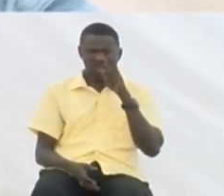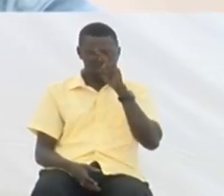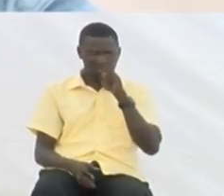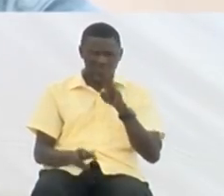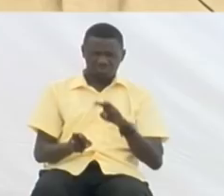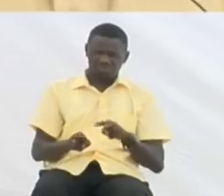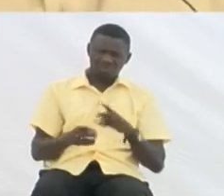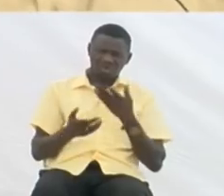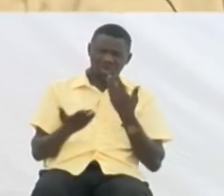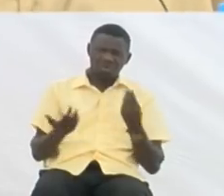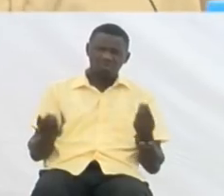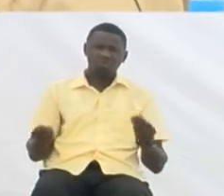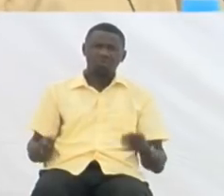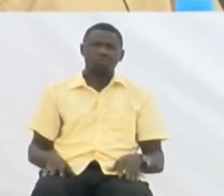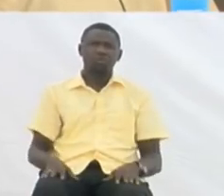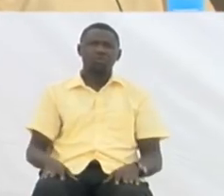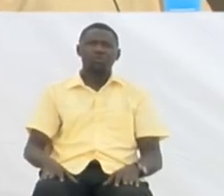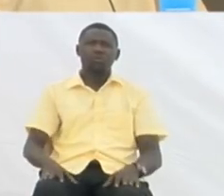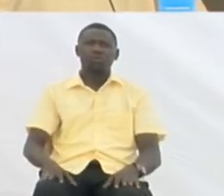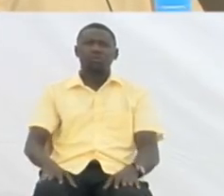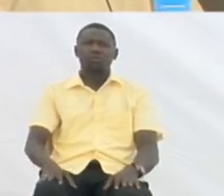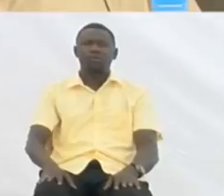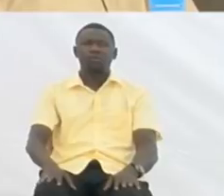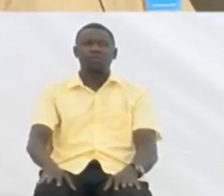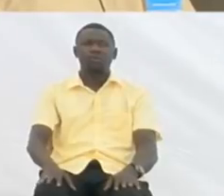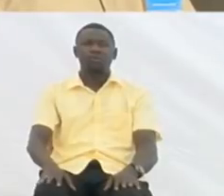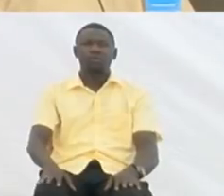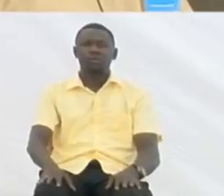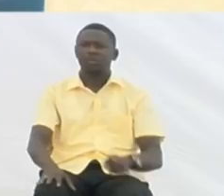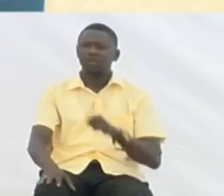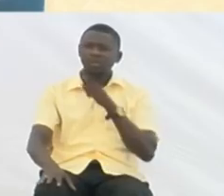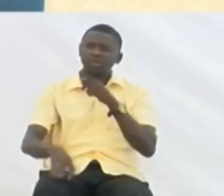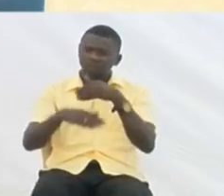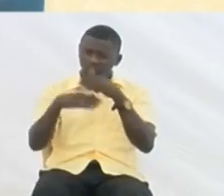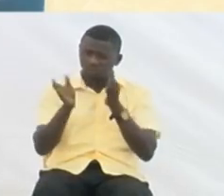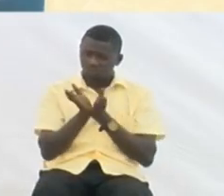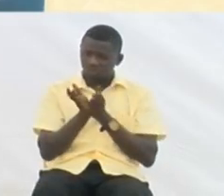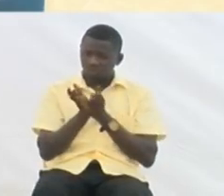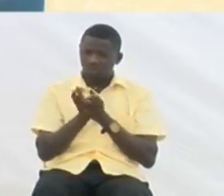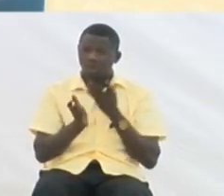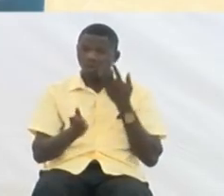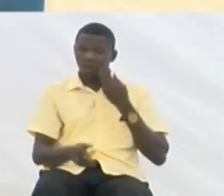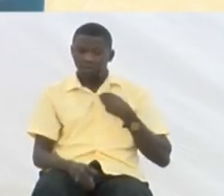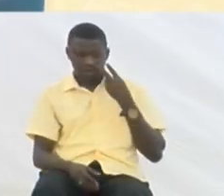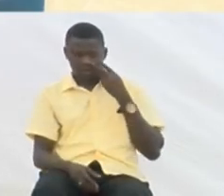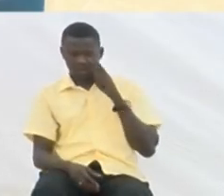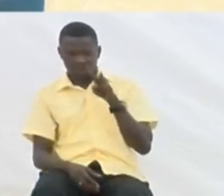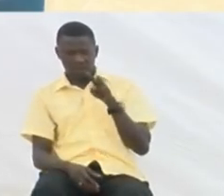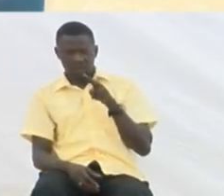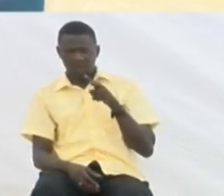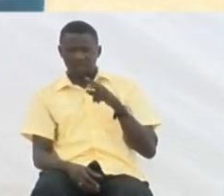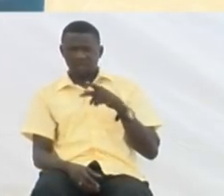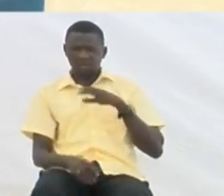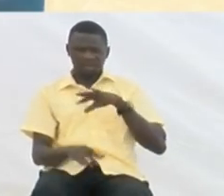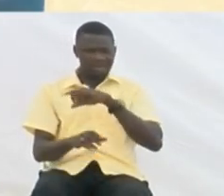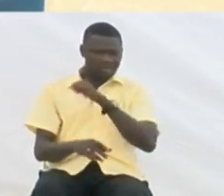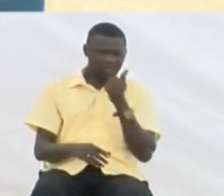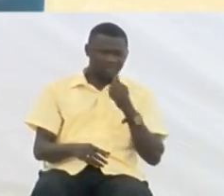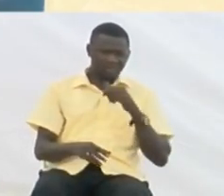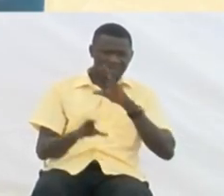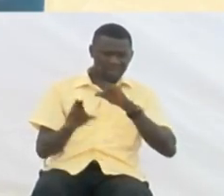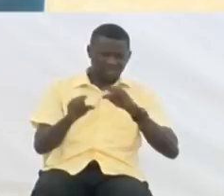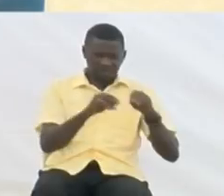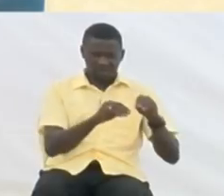nyadile kete nyadile nyinka fo mol ha kabiringeje ha inila imanyaro ha